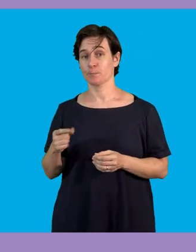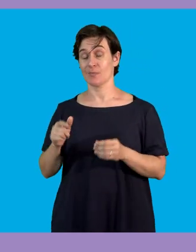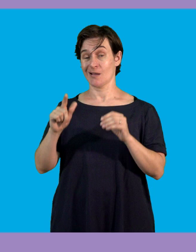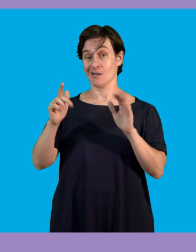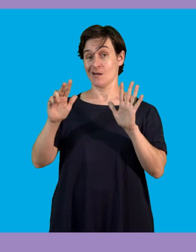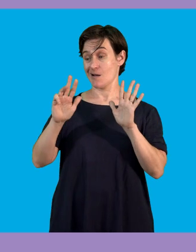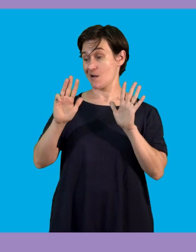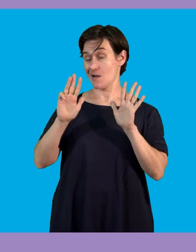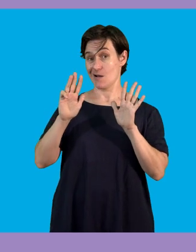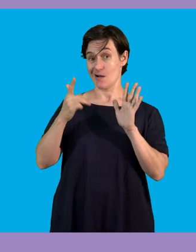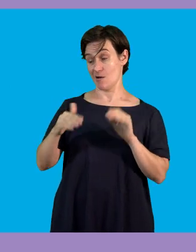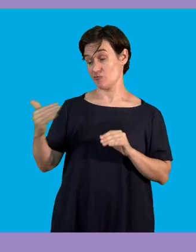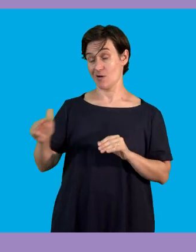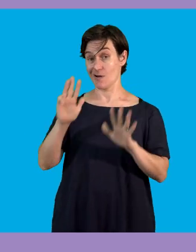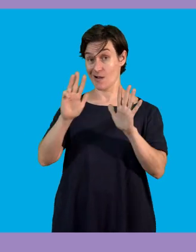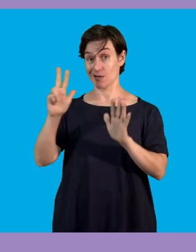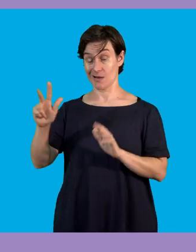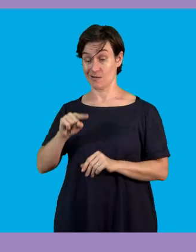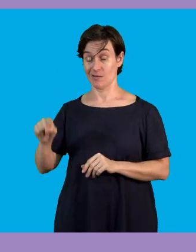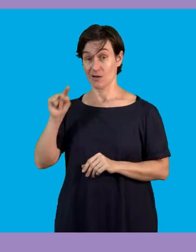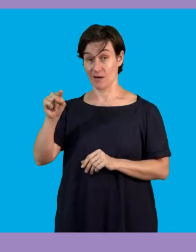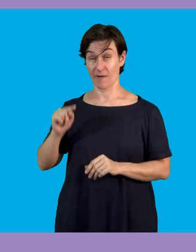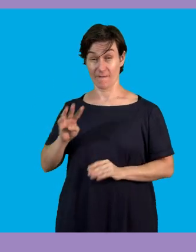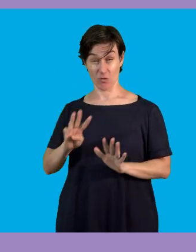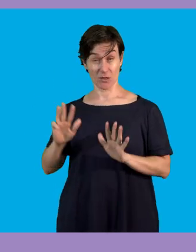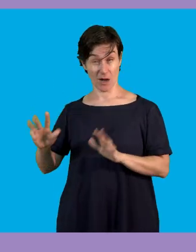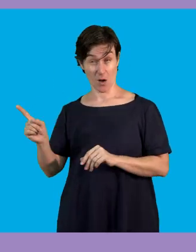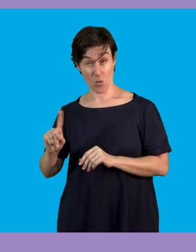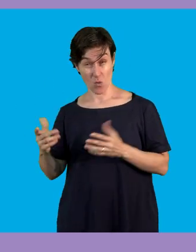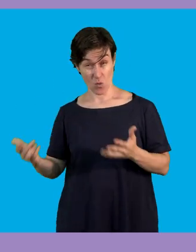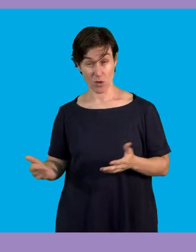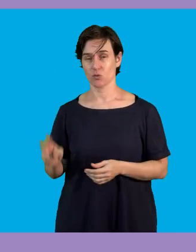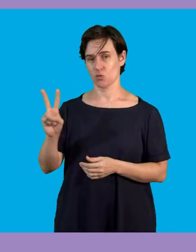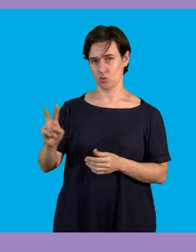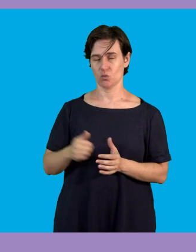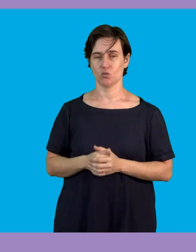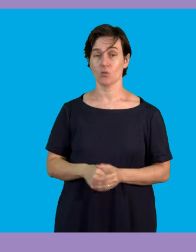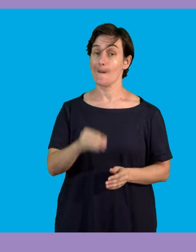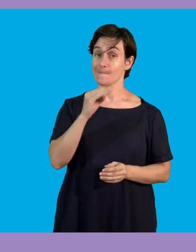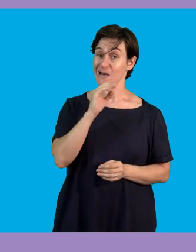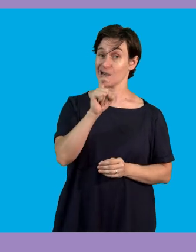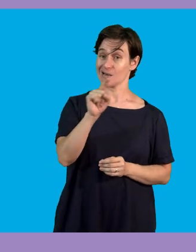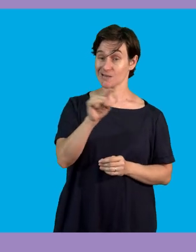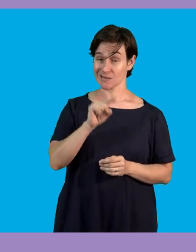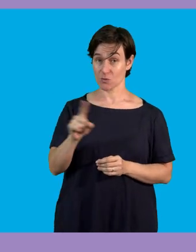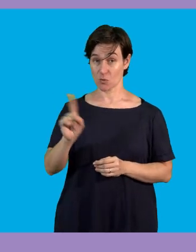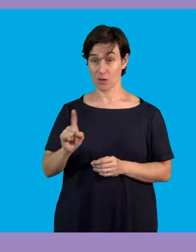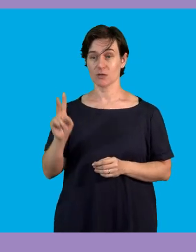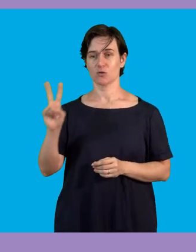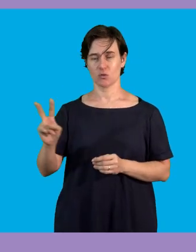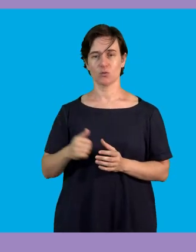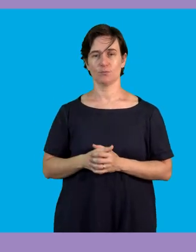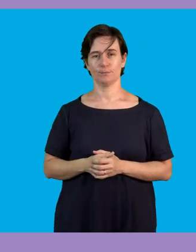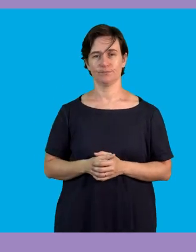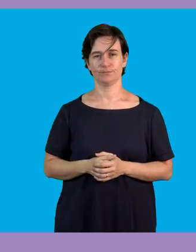x. And on the right hand side, 98 divided by 49 would give us 2. So our value of x